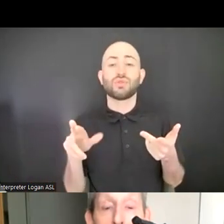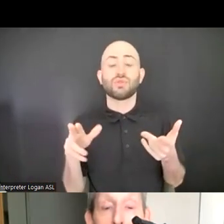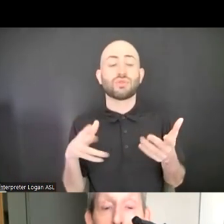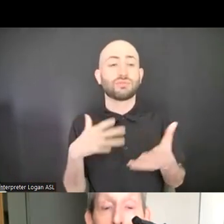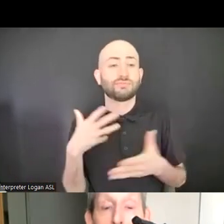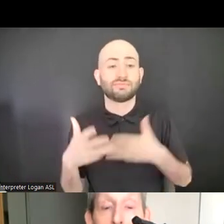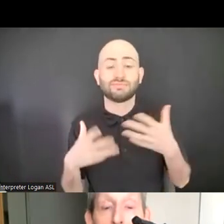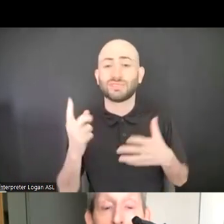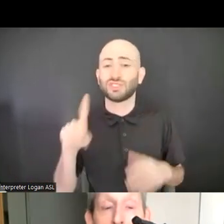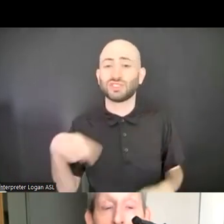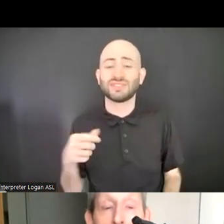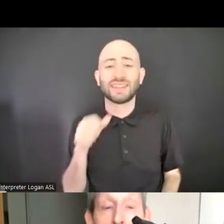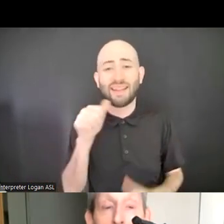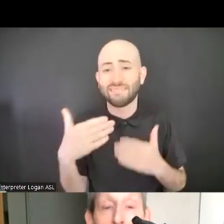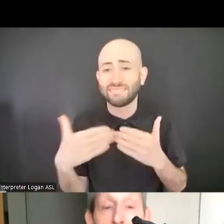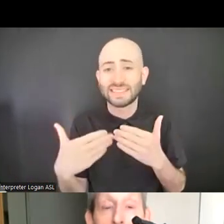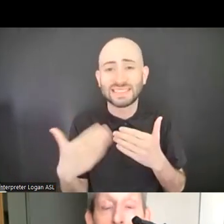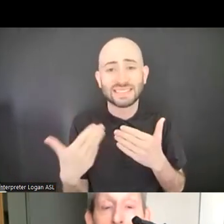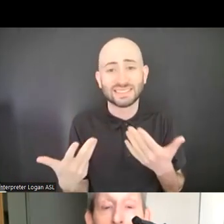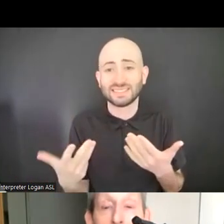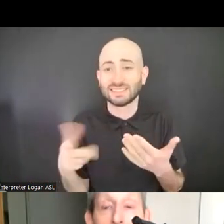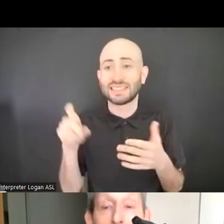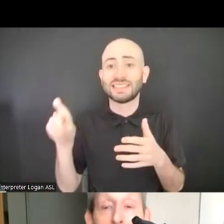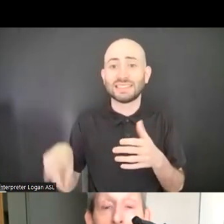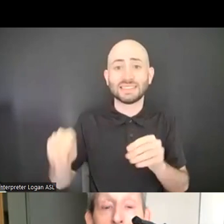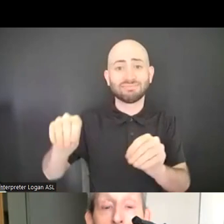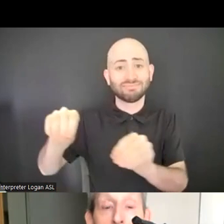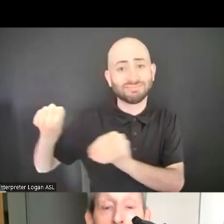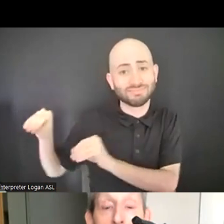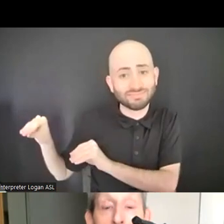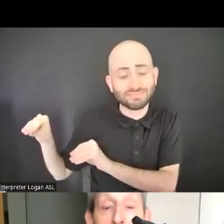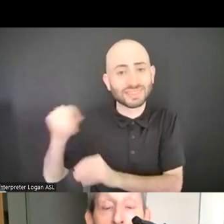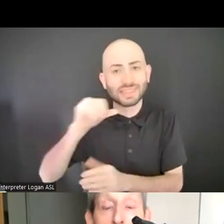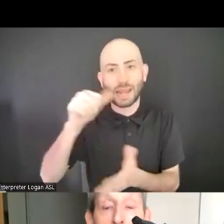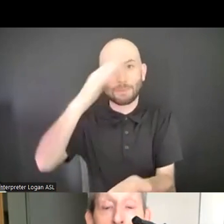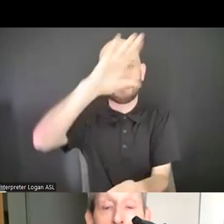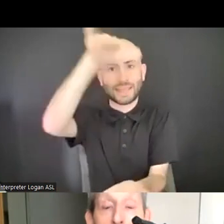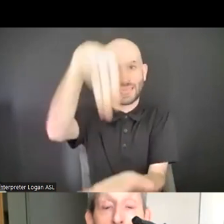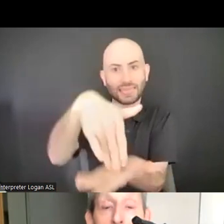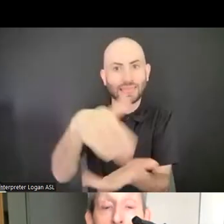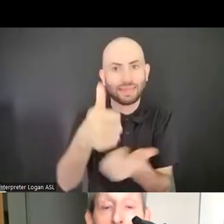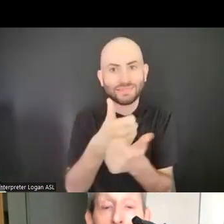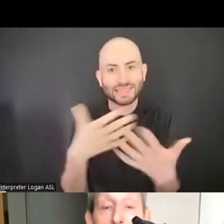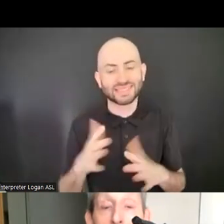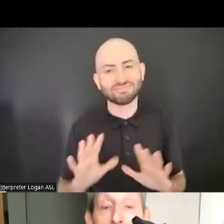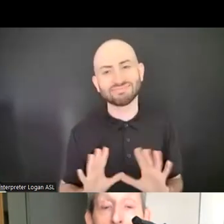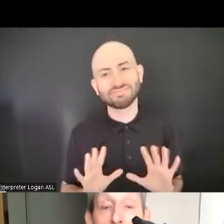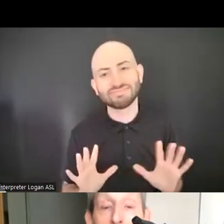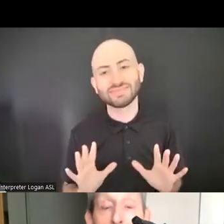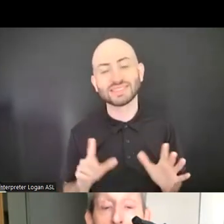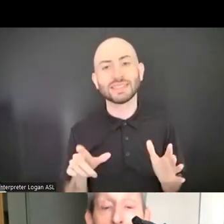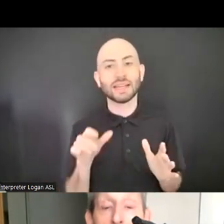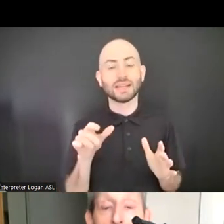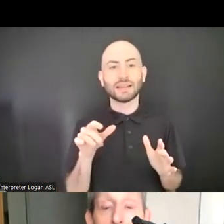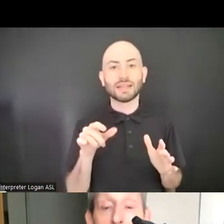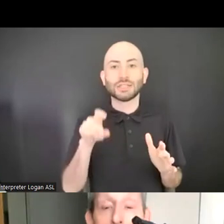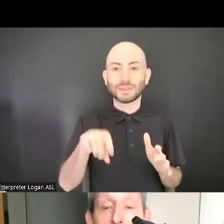really inconvenient place for it to be parked where it was right in the middle of everything not off to the side